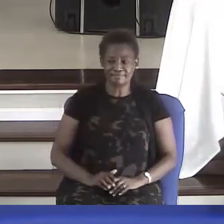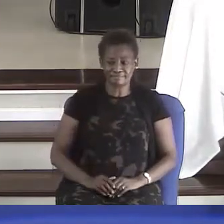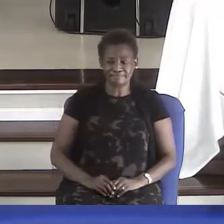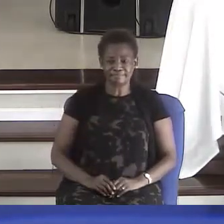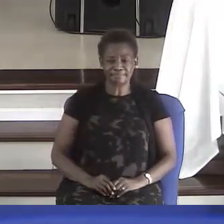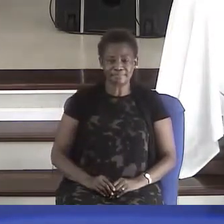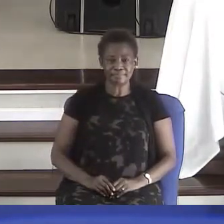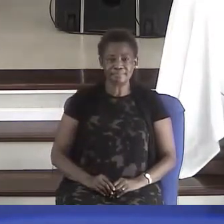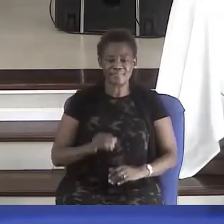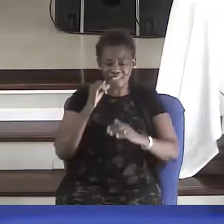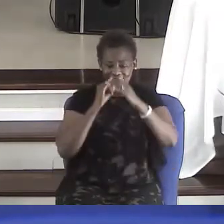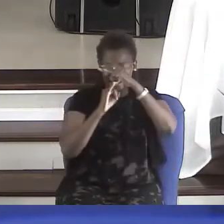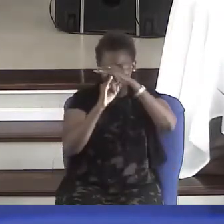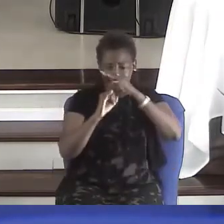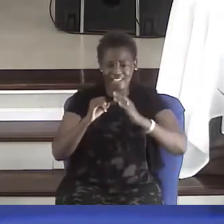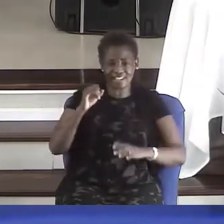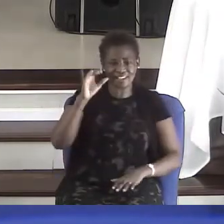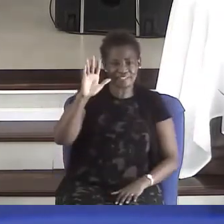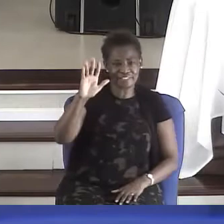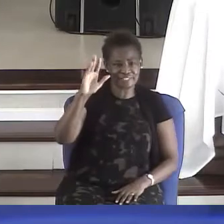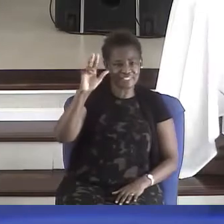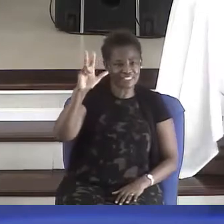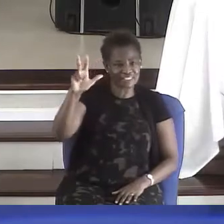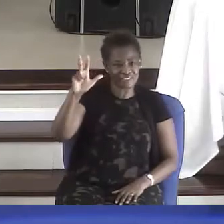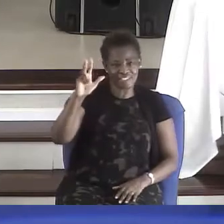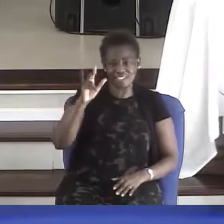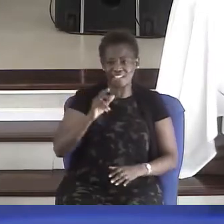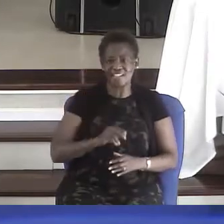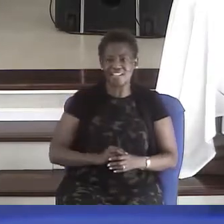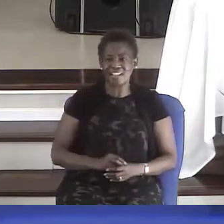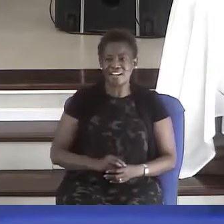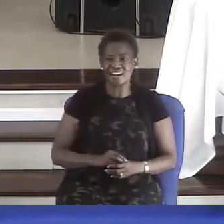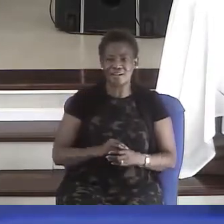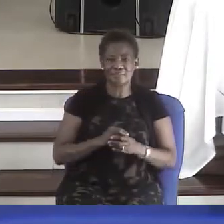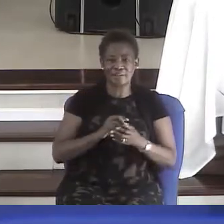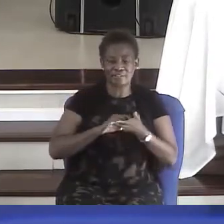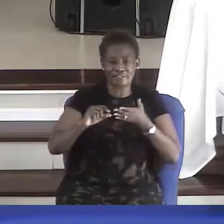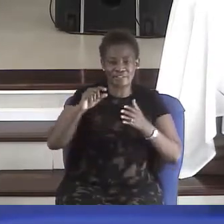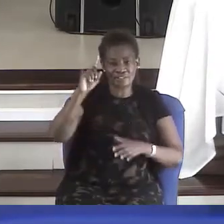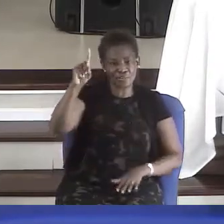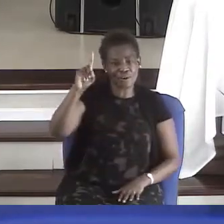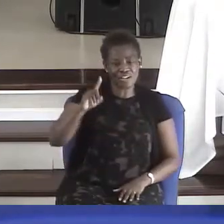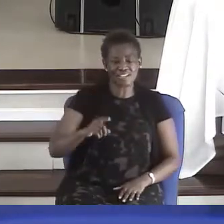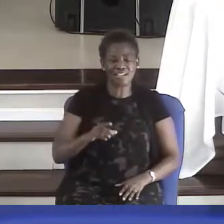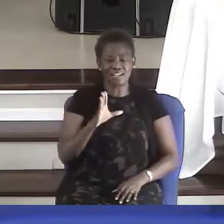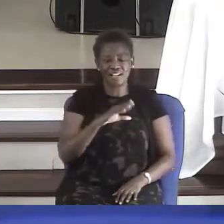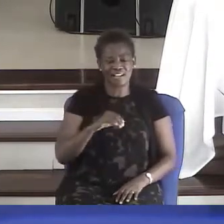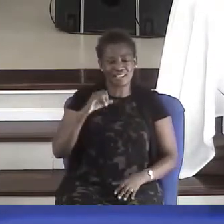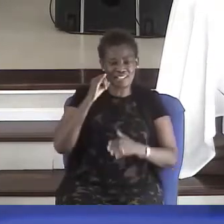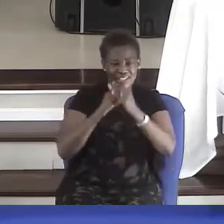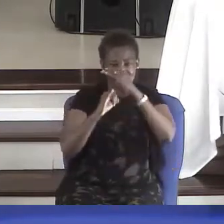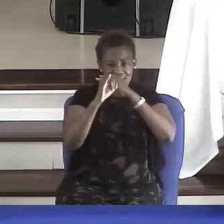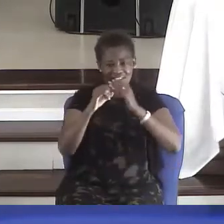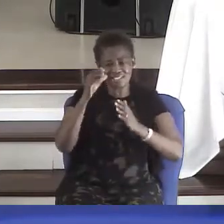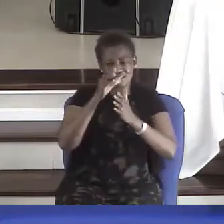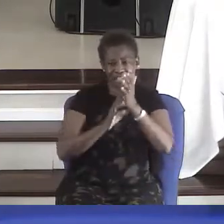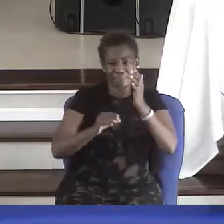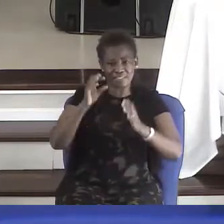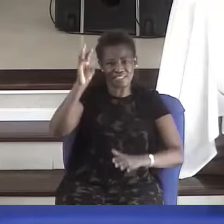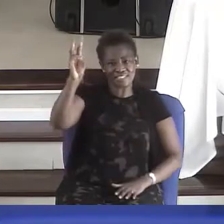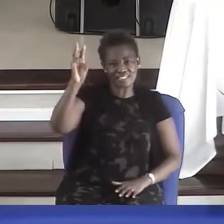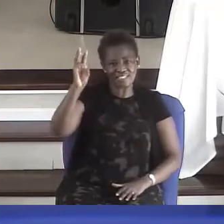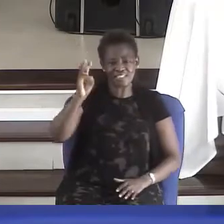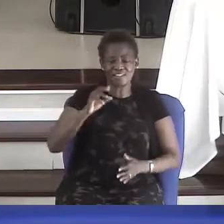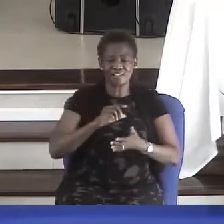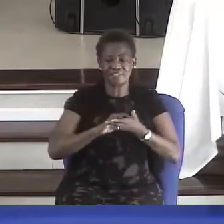And in Isaiah 53 and verse 1, and in Isaiah 6 and verse 10, and a matter of fact, I'm not just